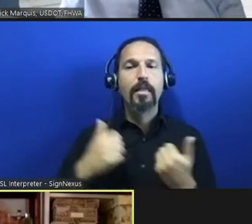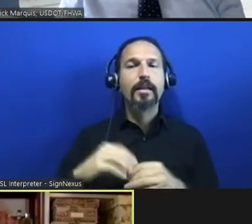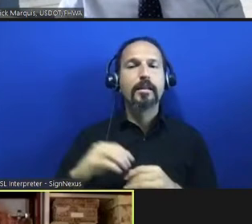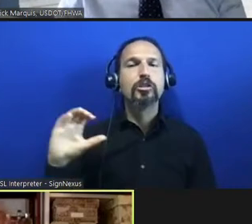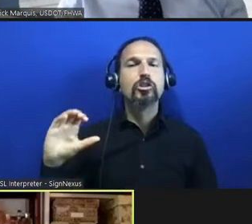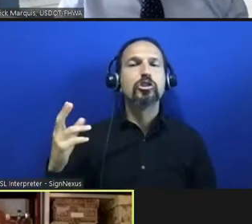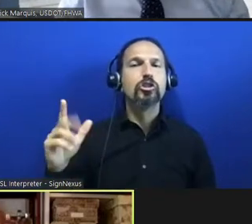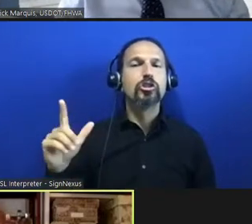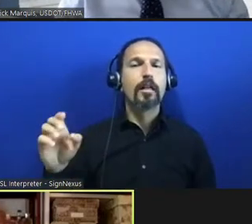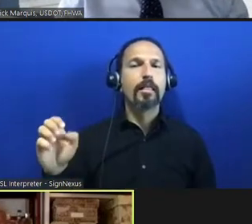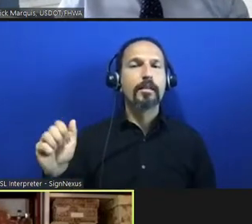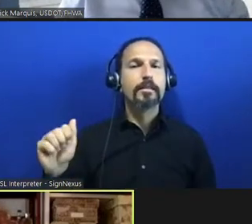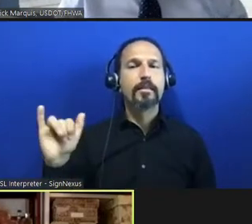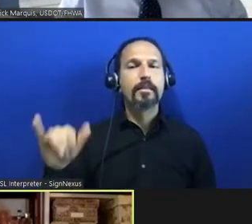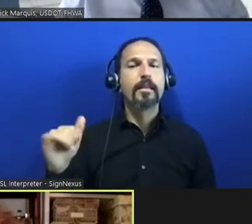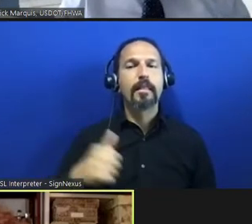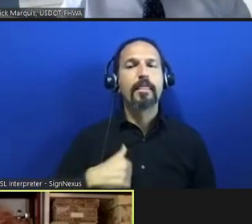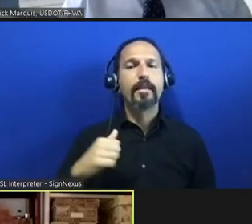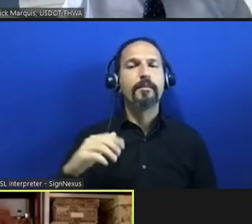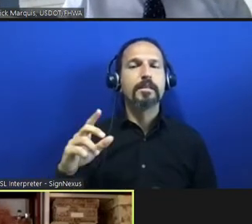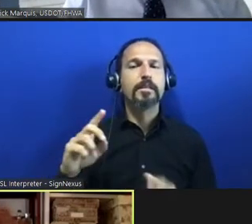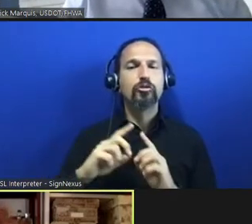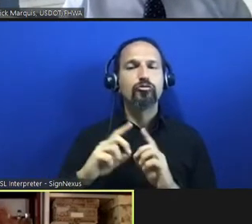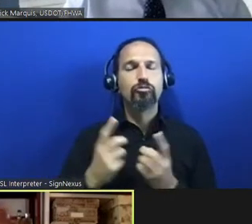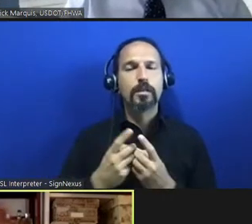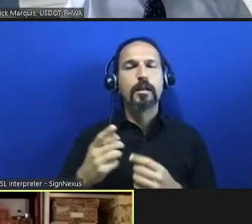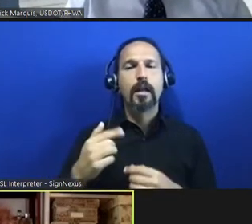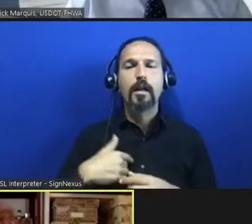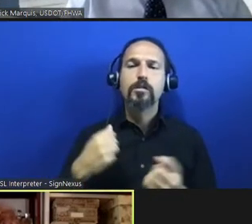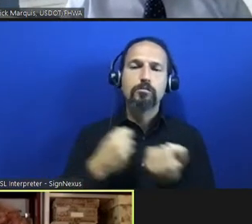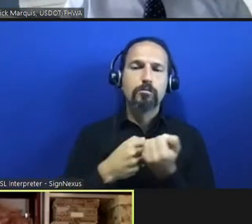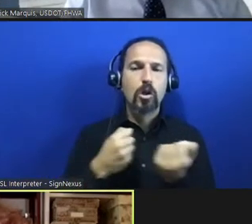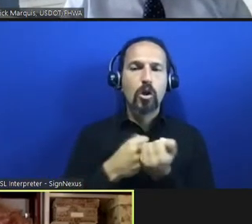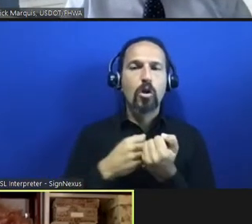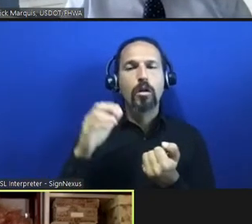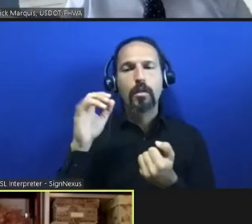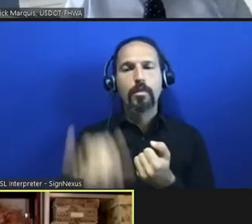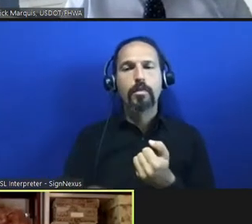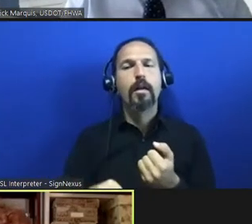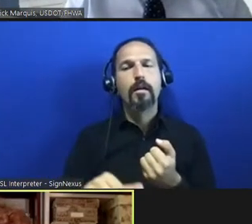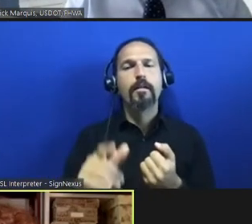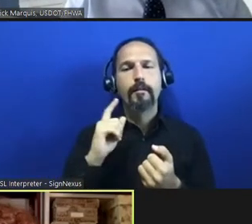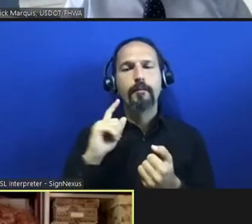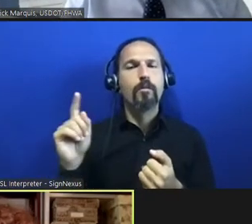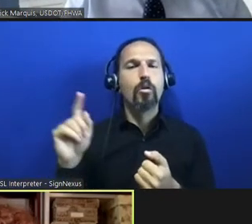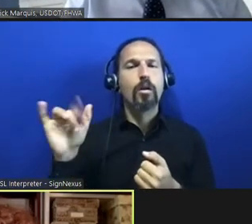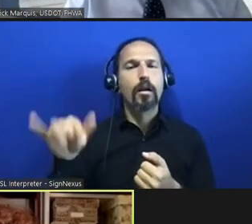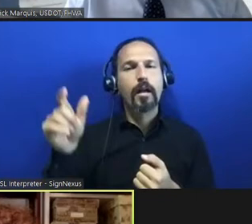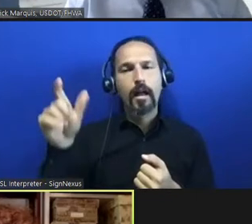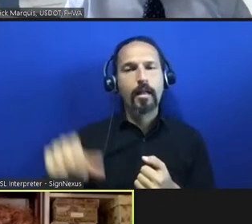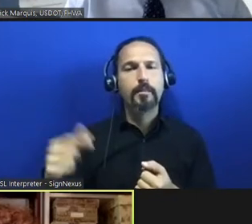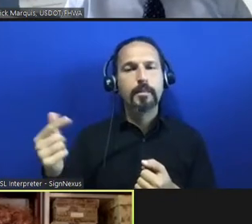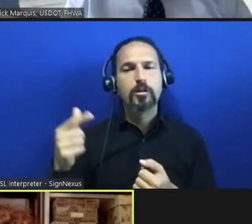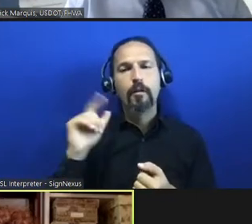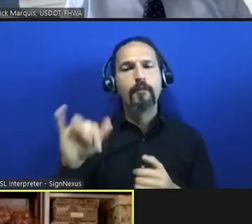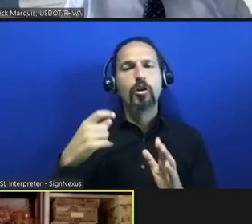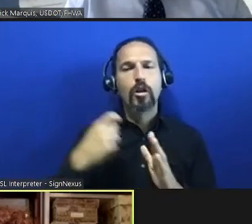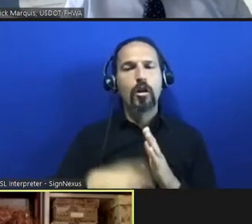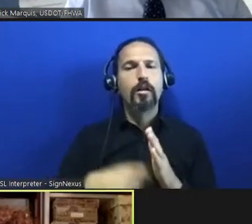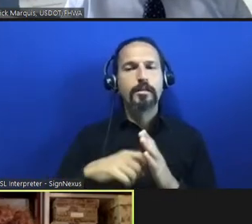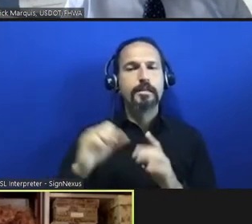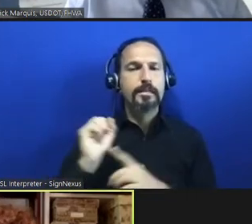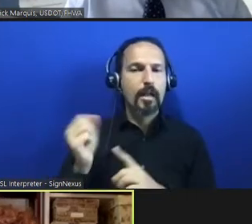which to me is a central living District I'm a strong supporter of congestion pricing with back the choice of column G in the recap of tolling scenarios